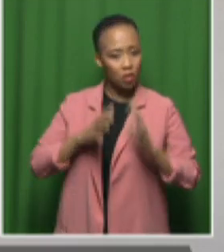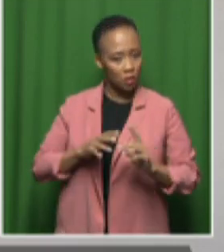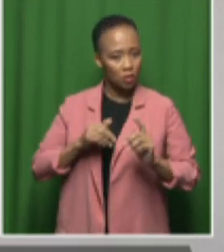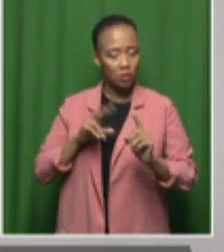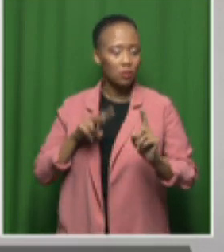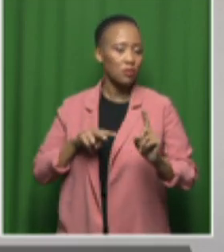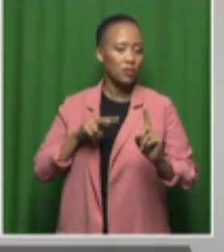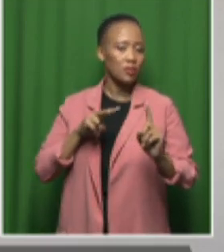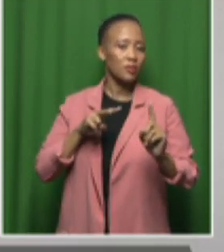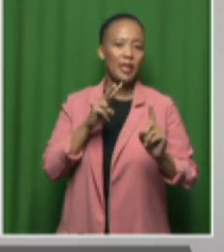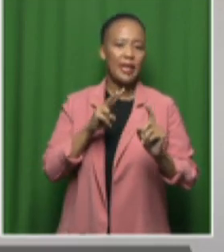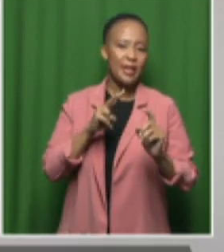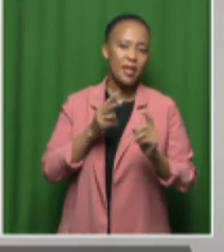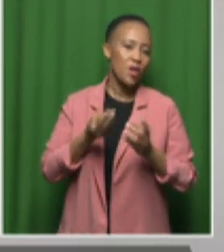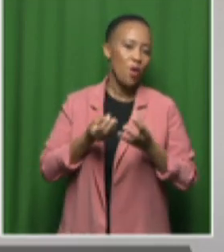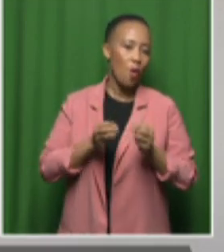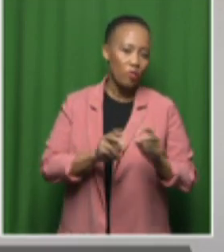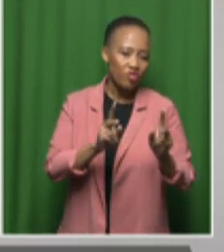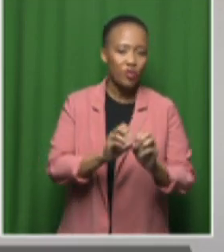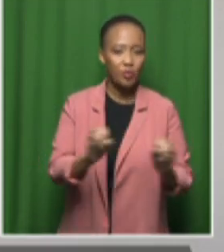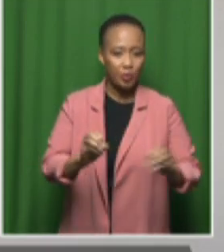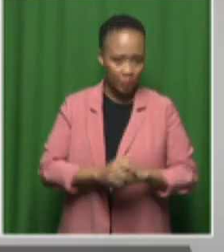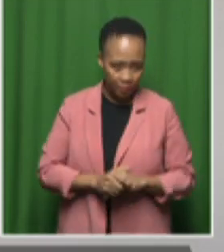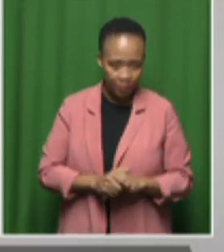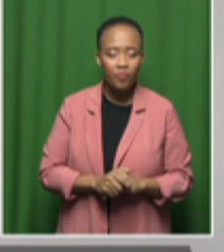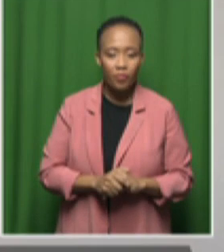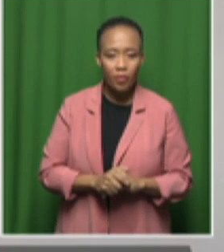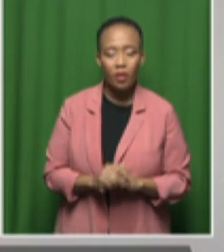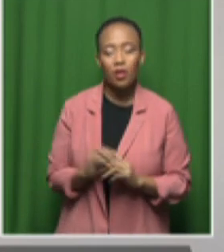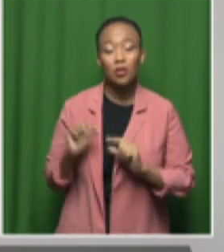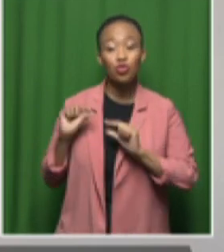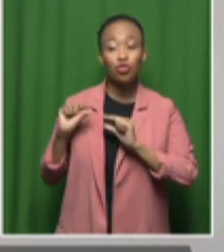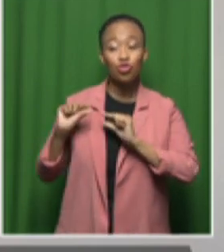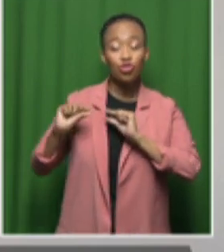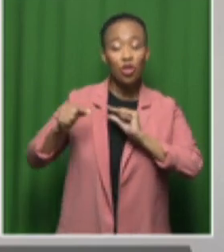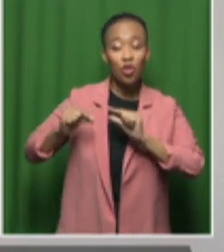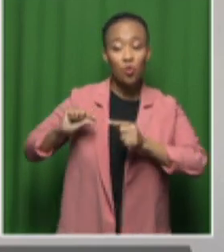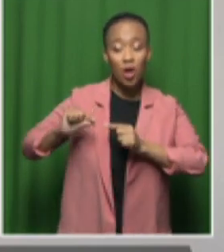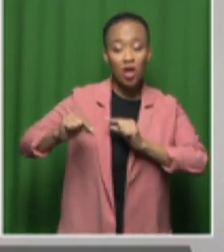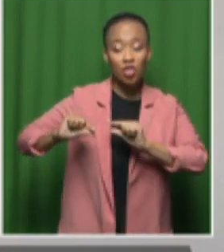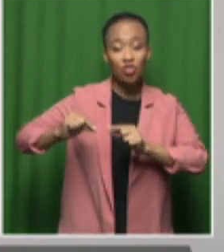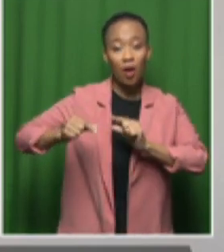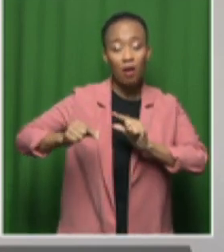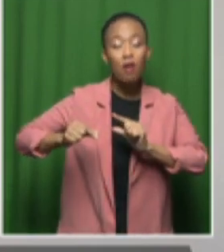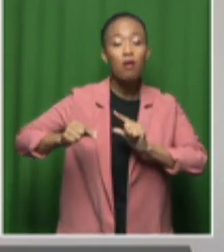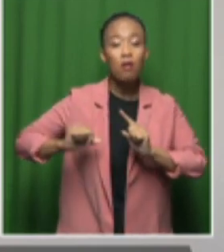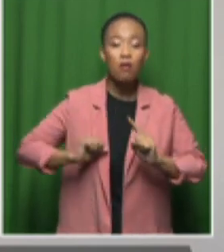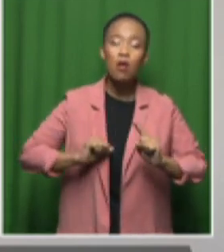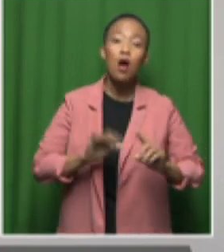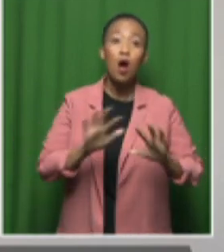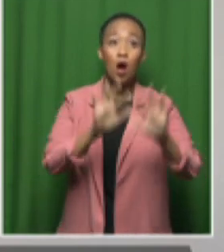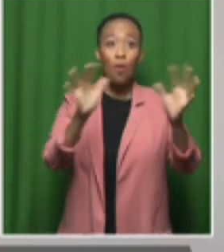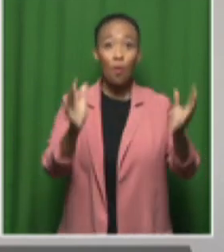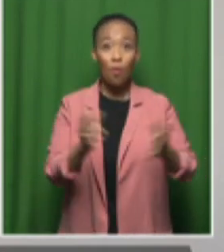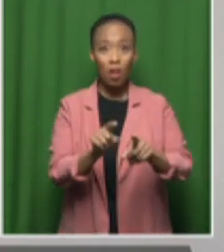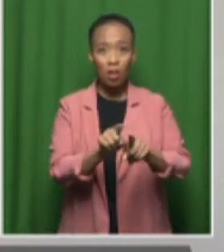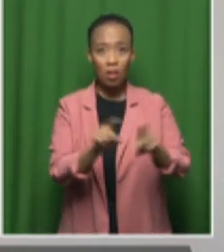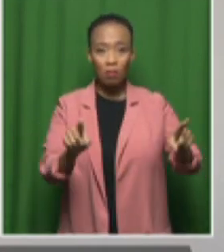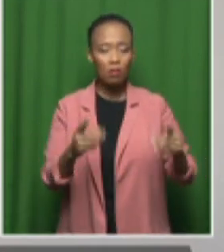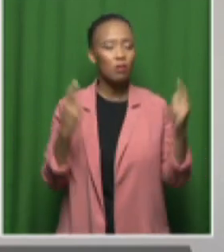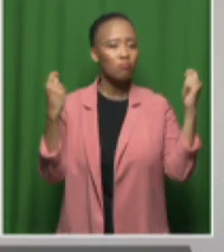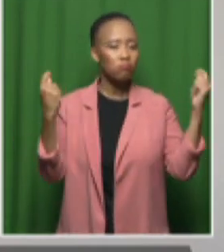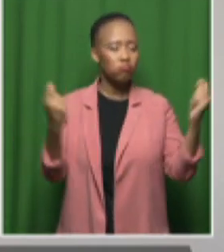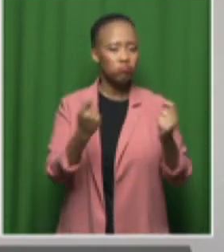South African artists of her generation have been celebrated the world over, and most of their